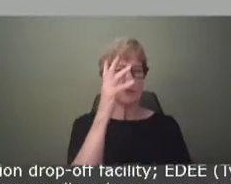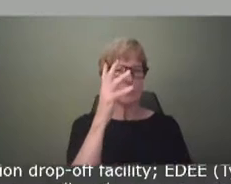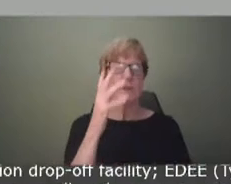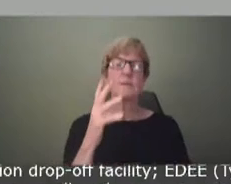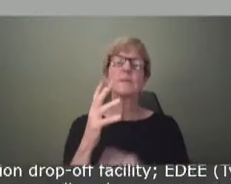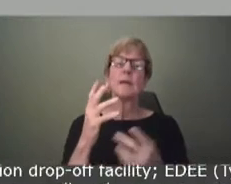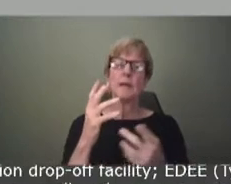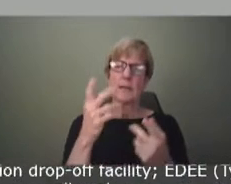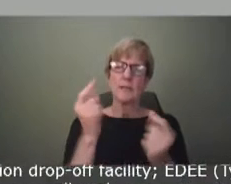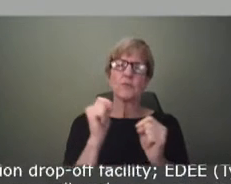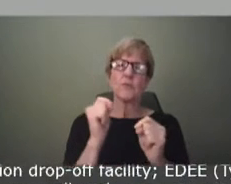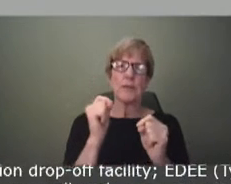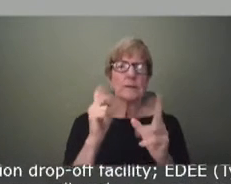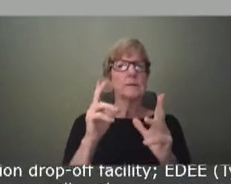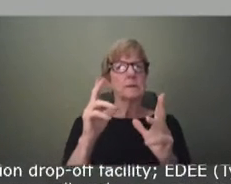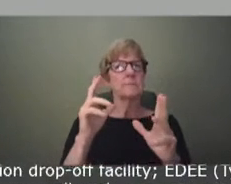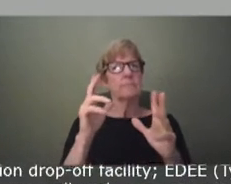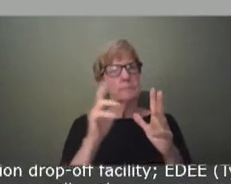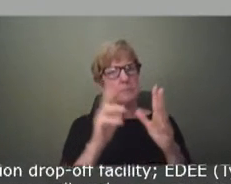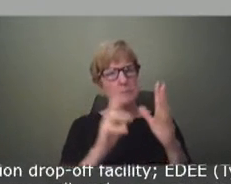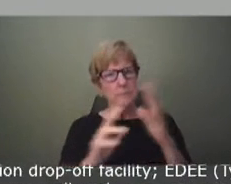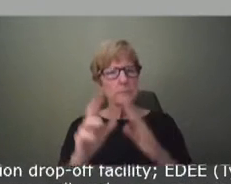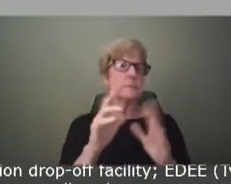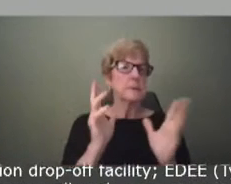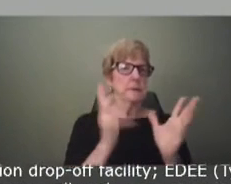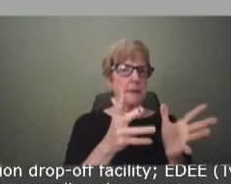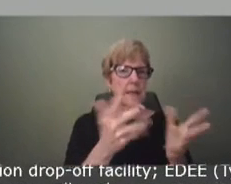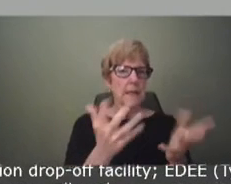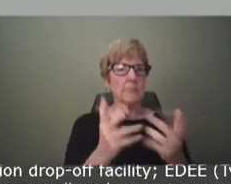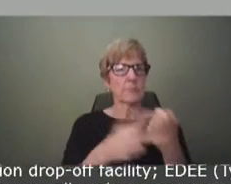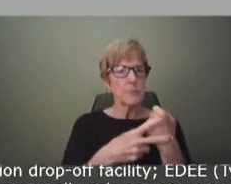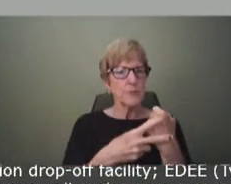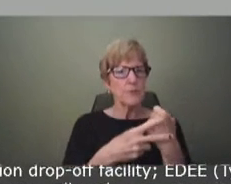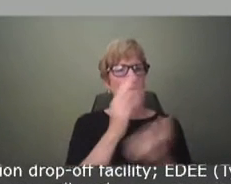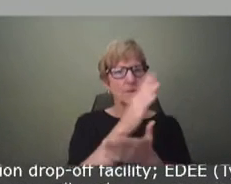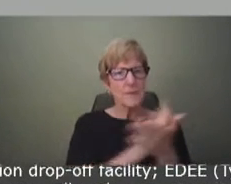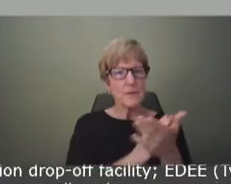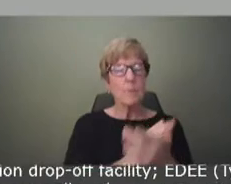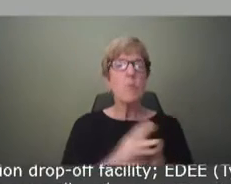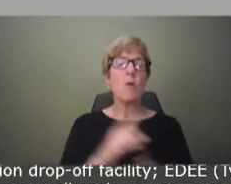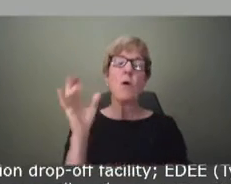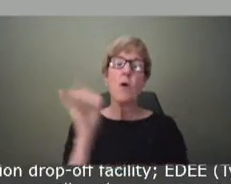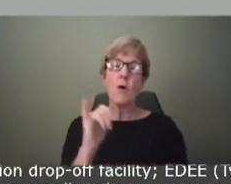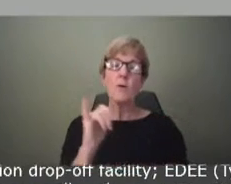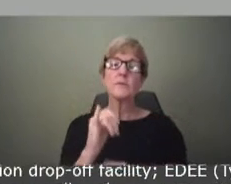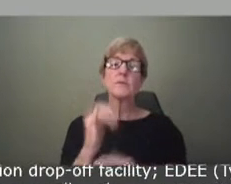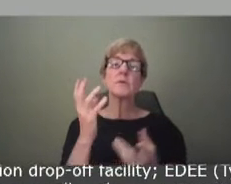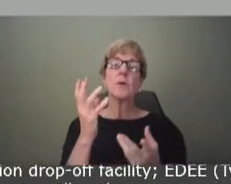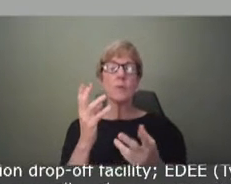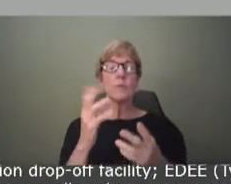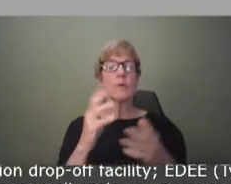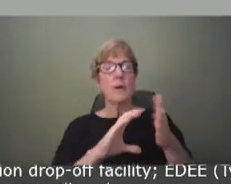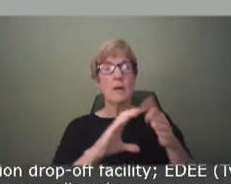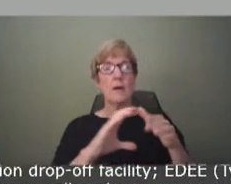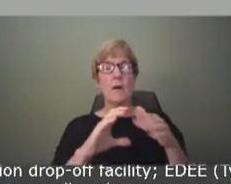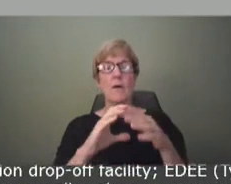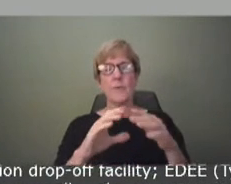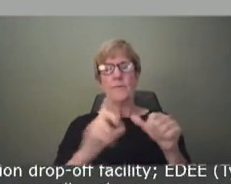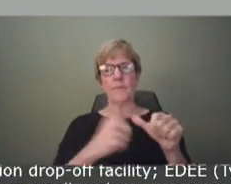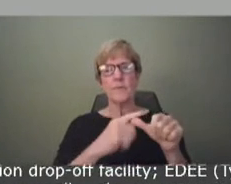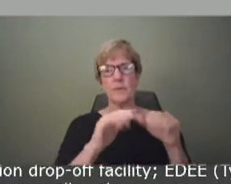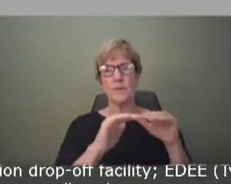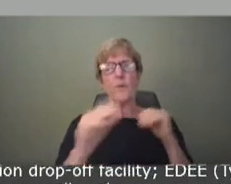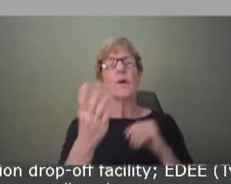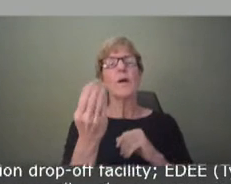to to work around a bit um to try to preserve some of those also to facilitate ground floor commercial uses they do request a 14t